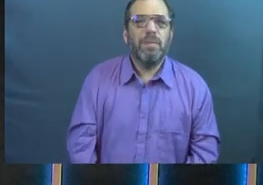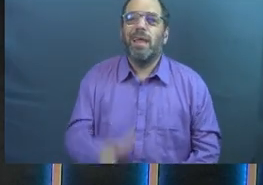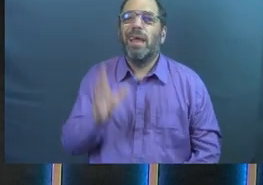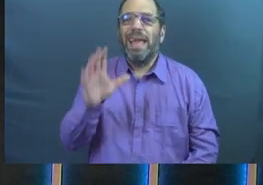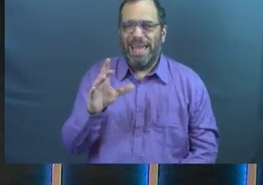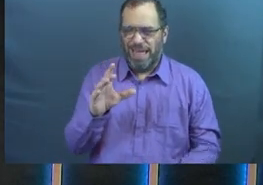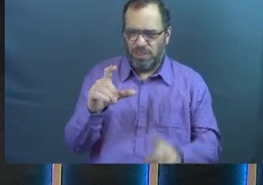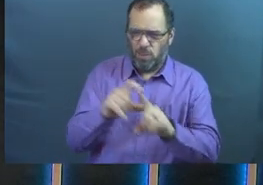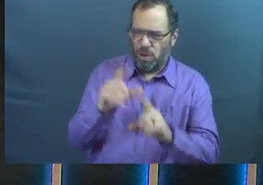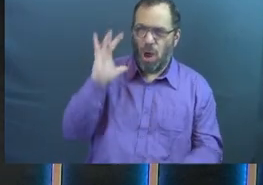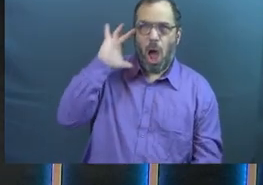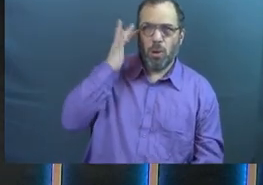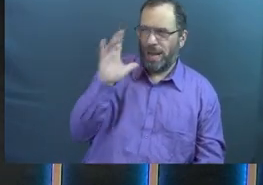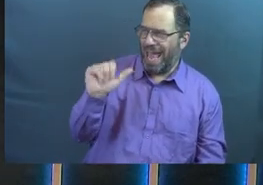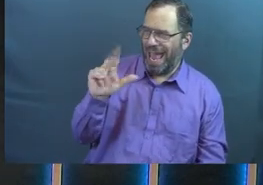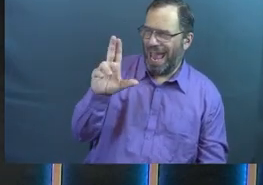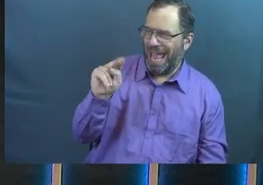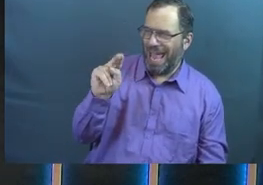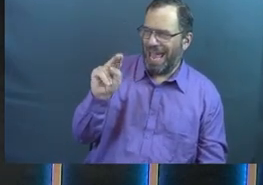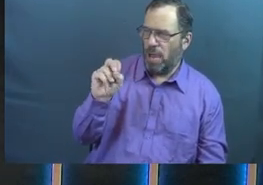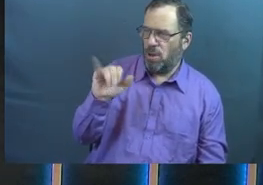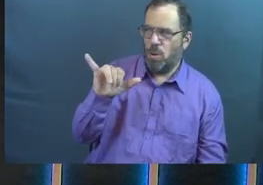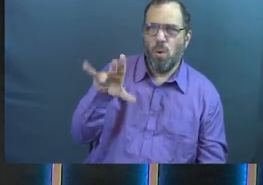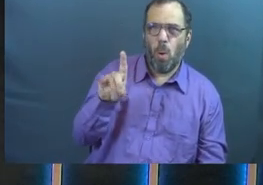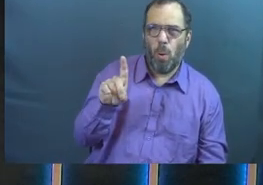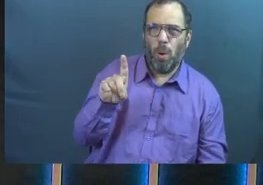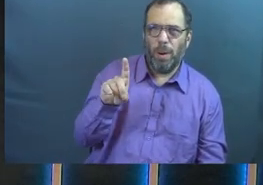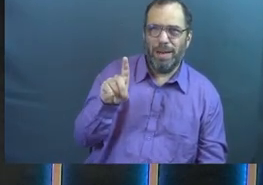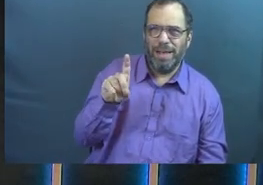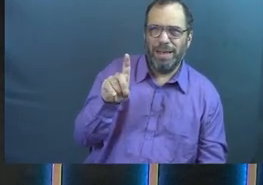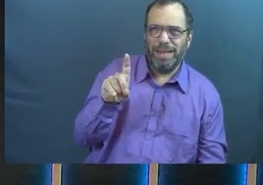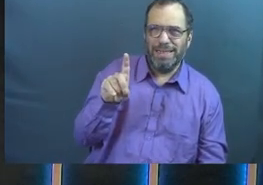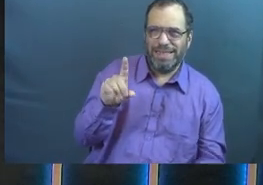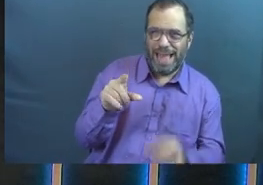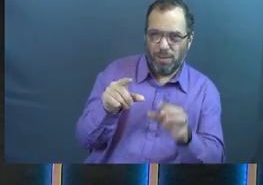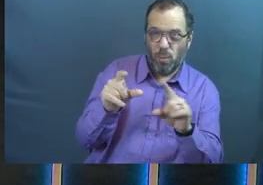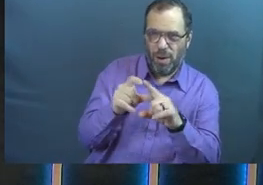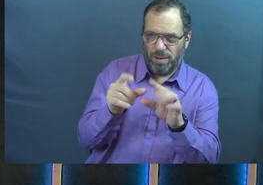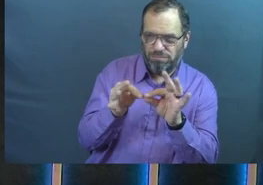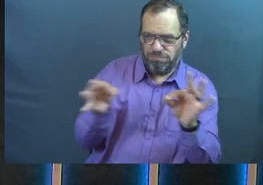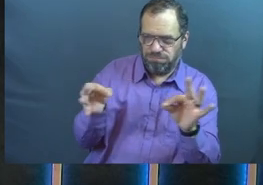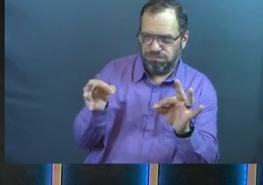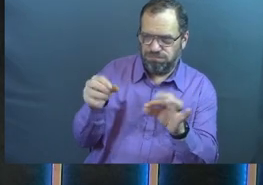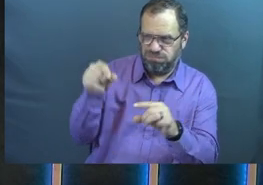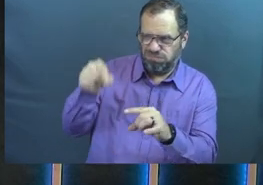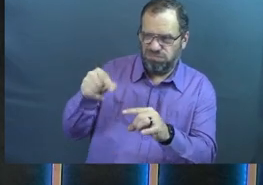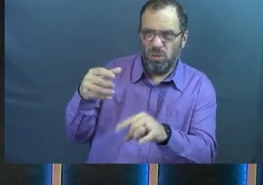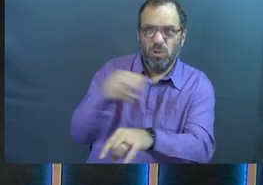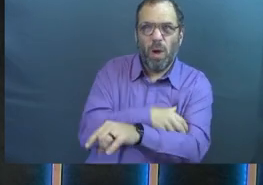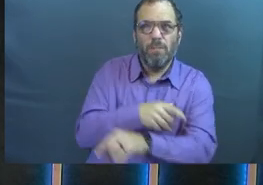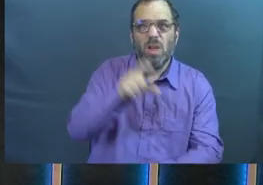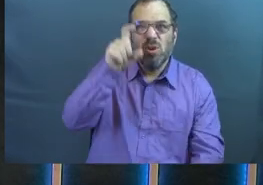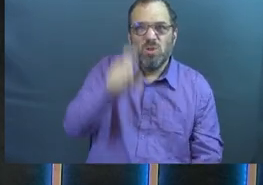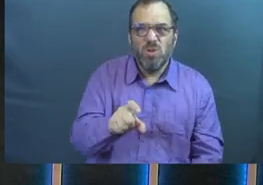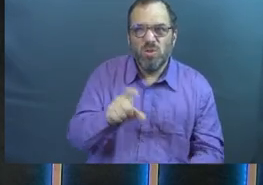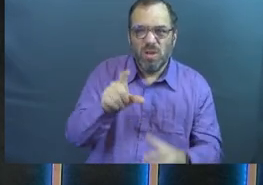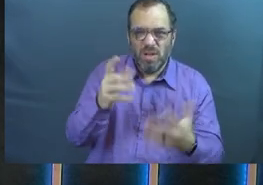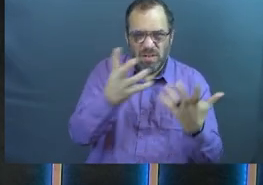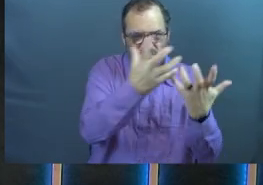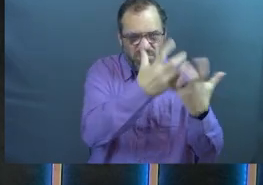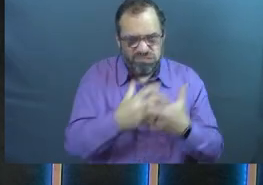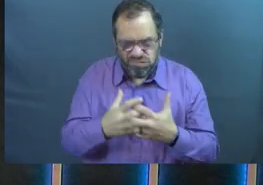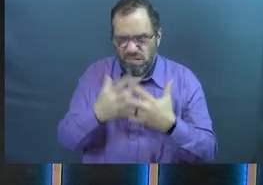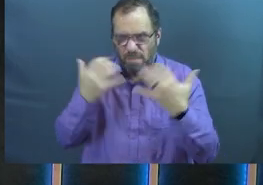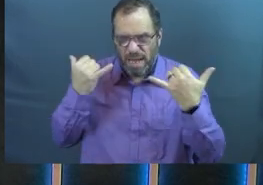It's the word annoyed that's where the real punch of that statement is. You should be more put